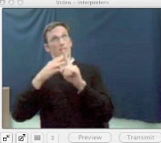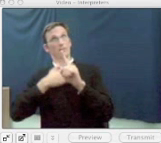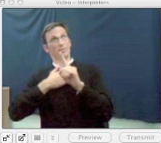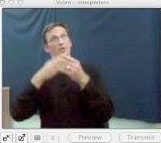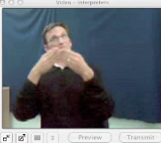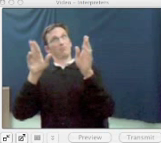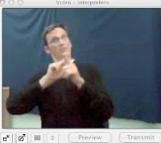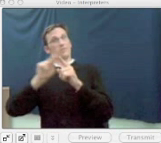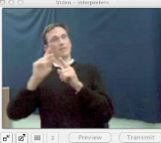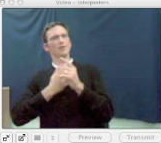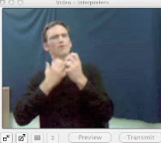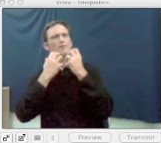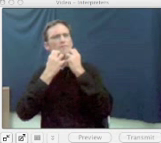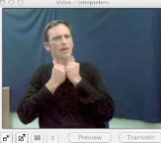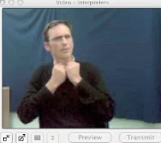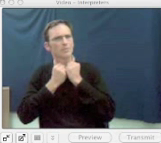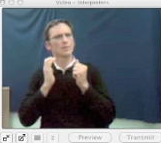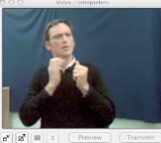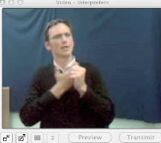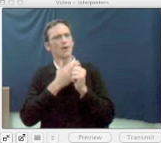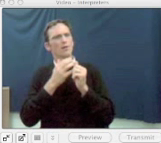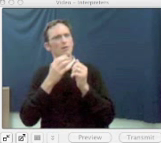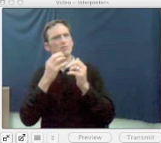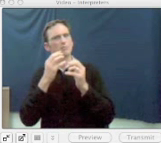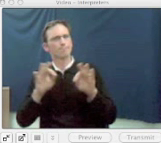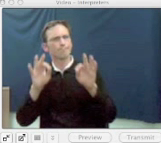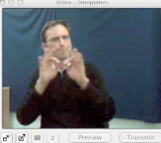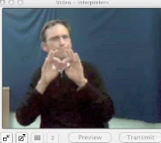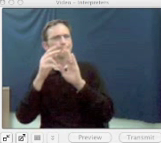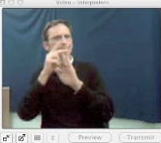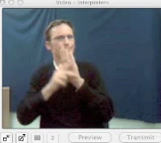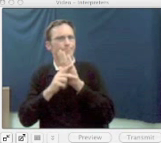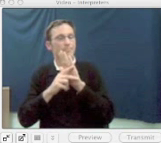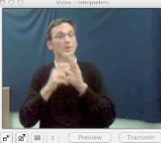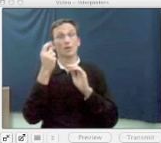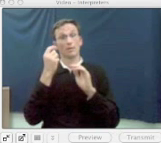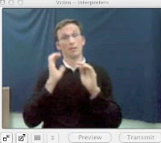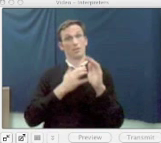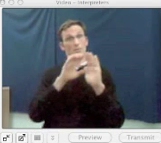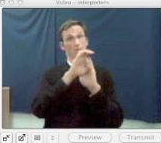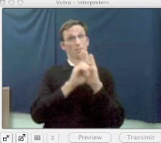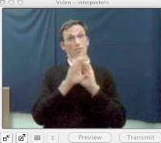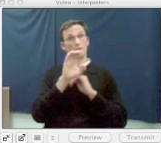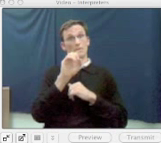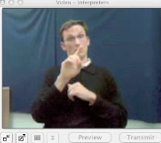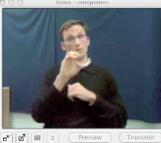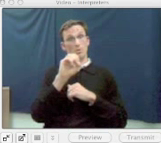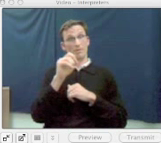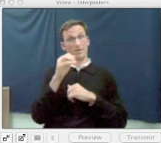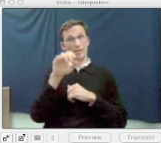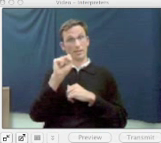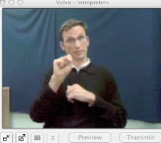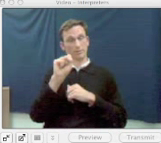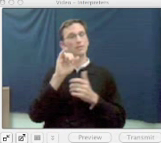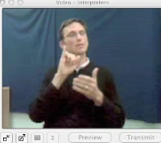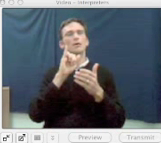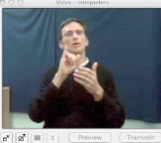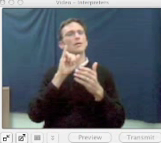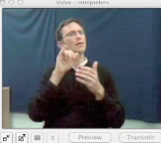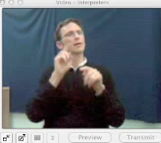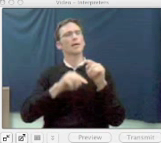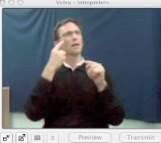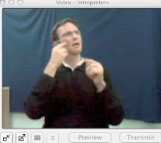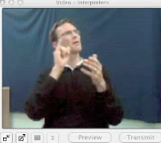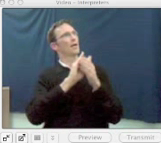to reconsider our code of ethics, not as a list of required behaviors, but as an expression of values